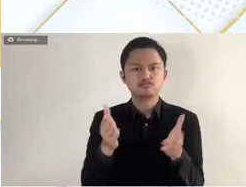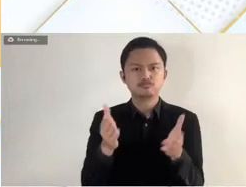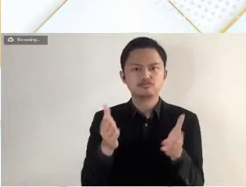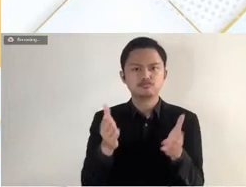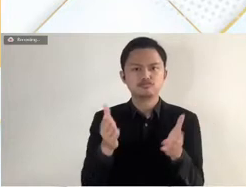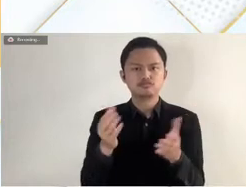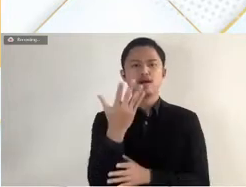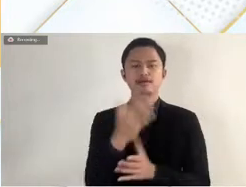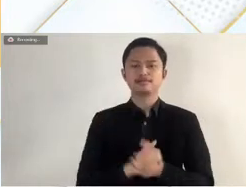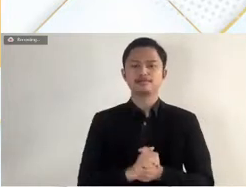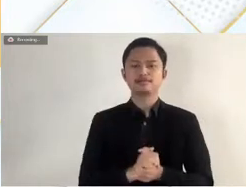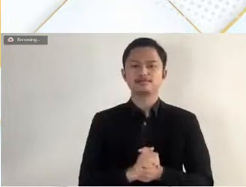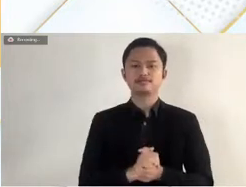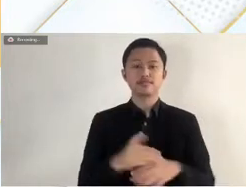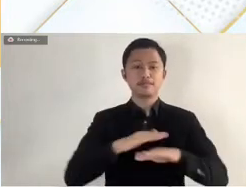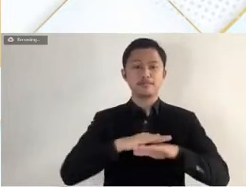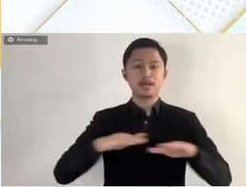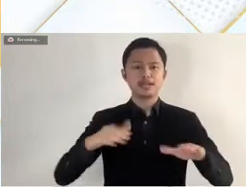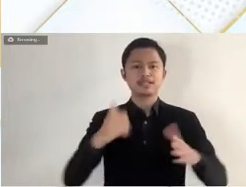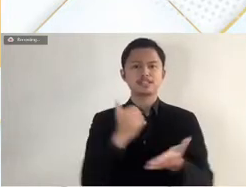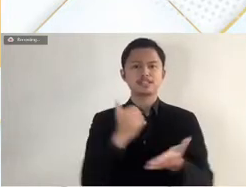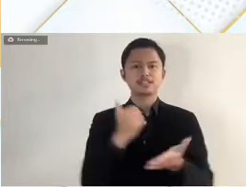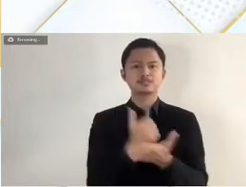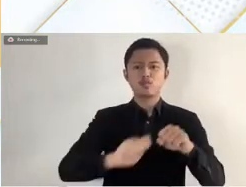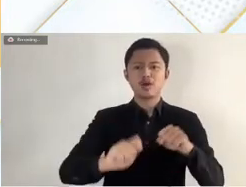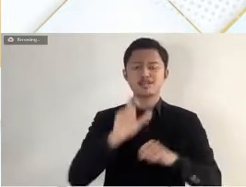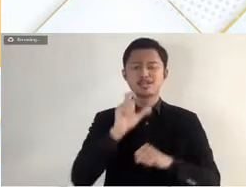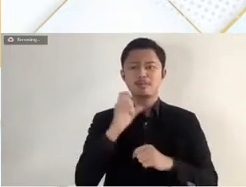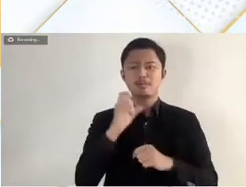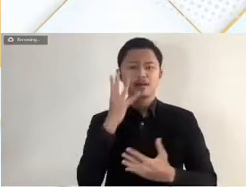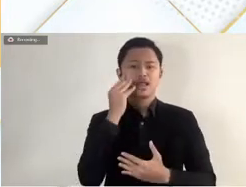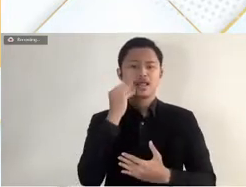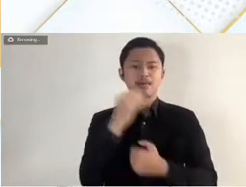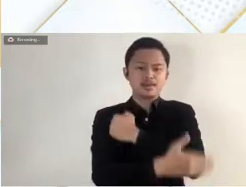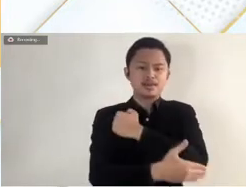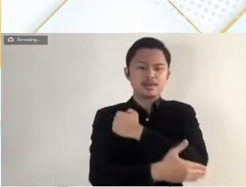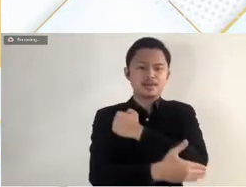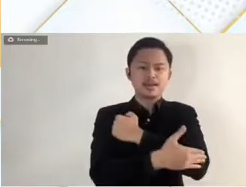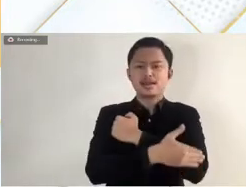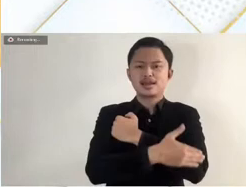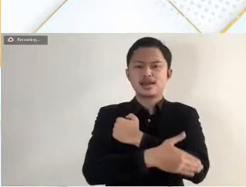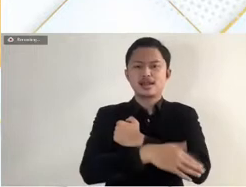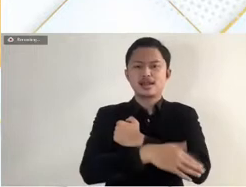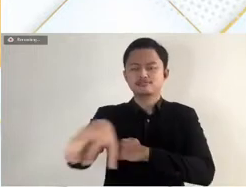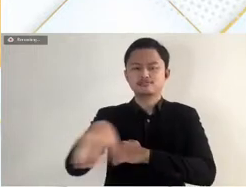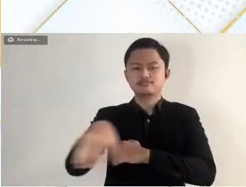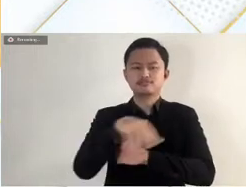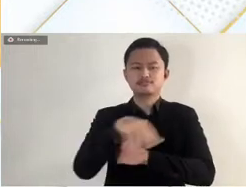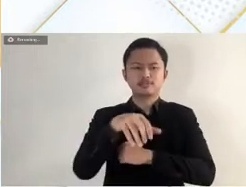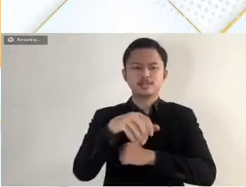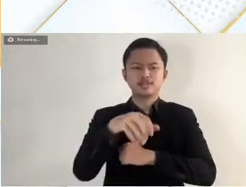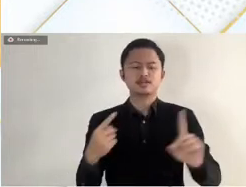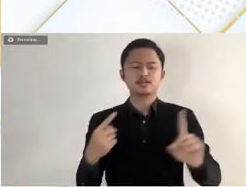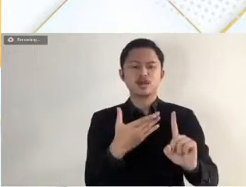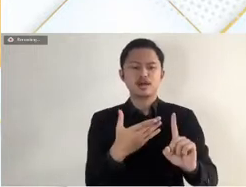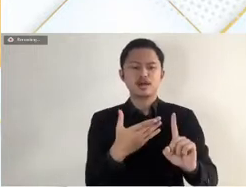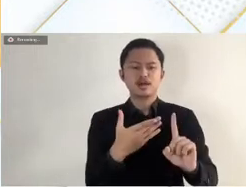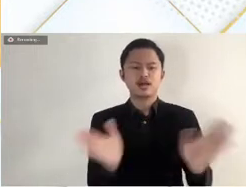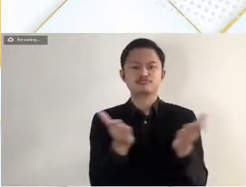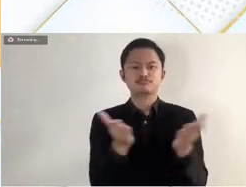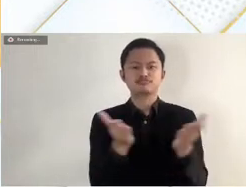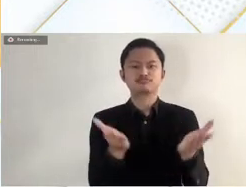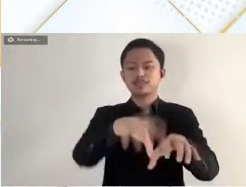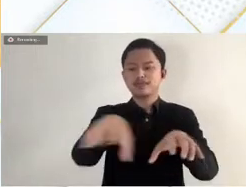is a product of international exposure and experience, which in turn helps to contribute to the maintenance of domestic security